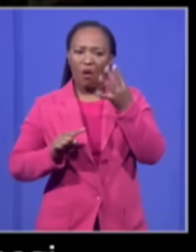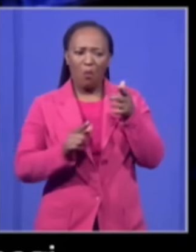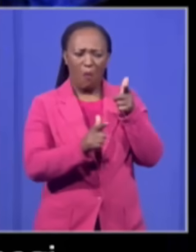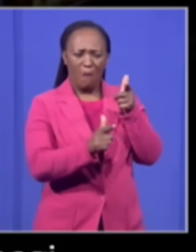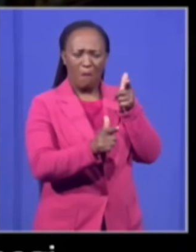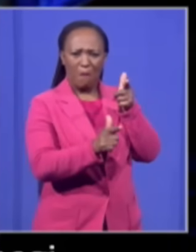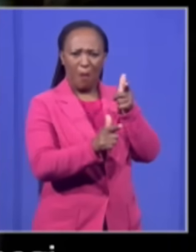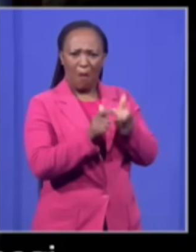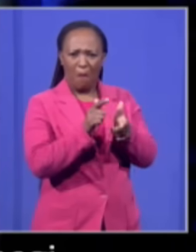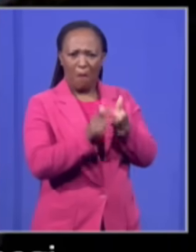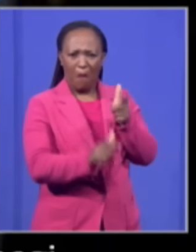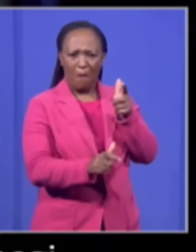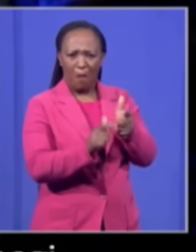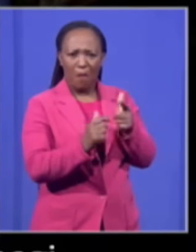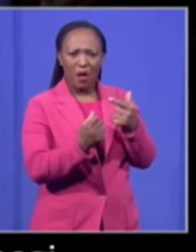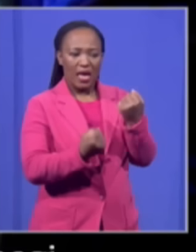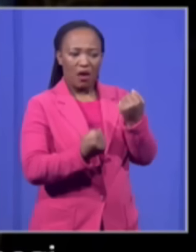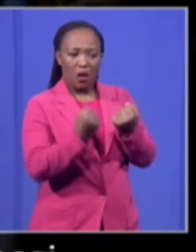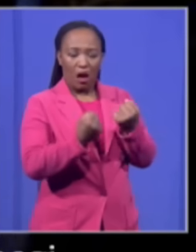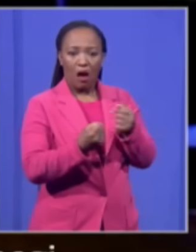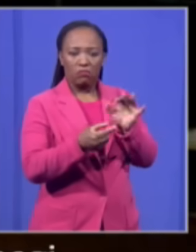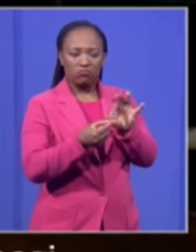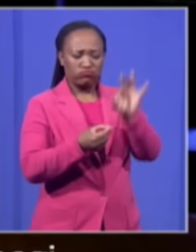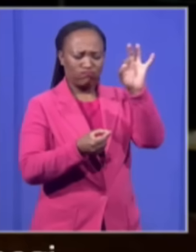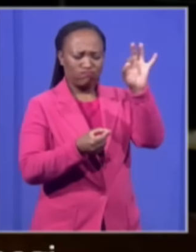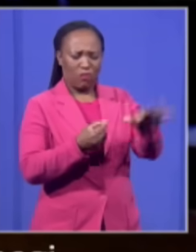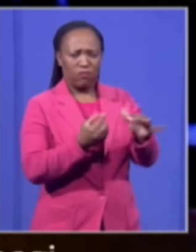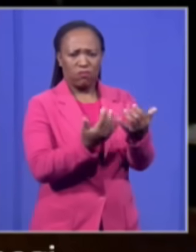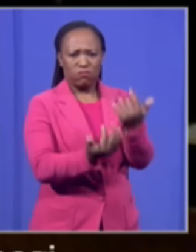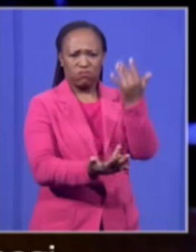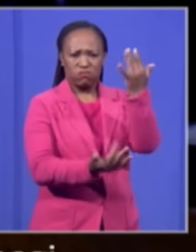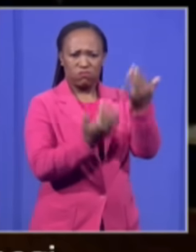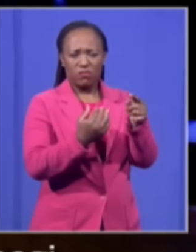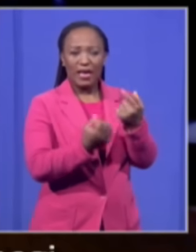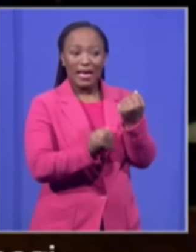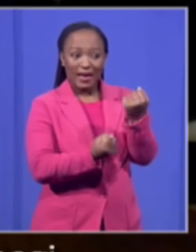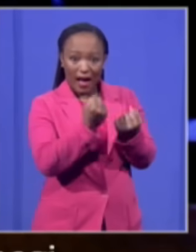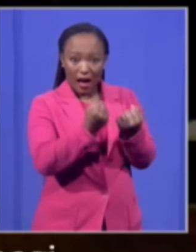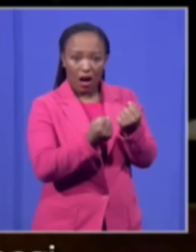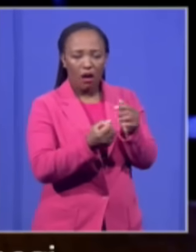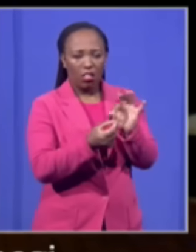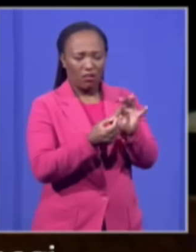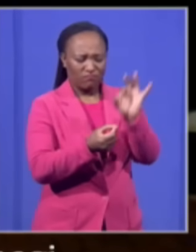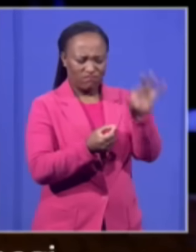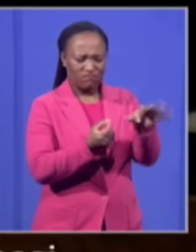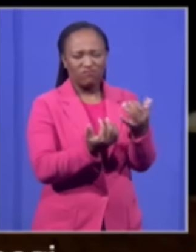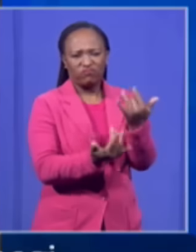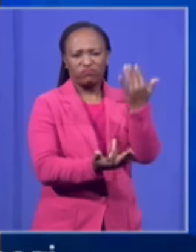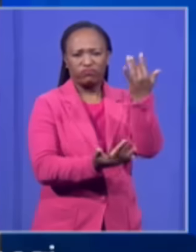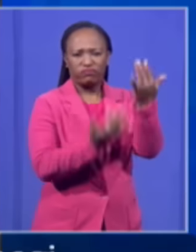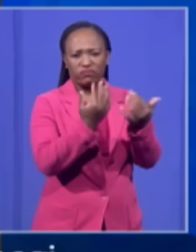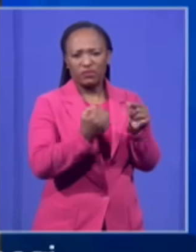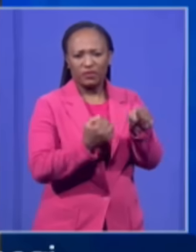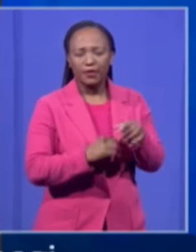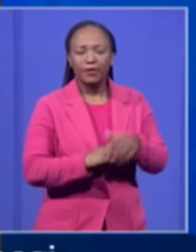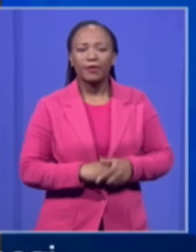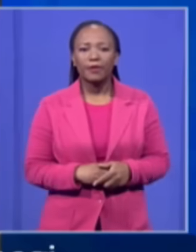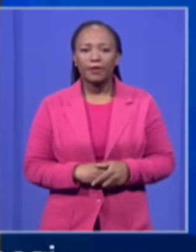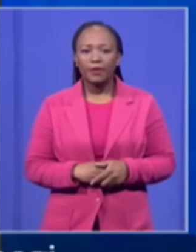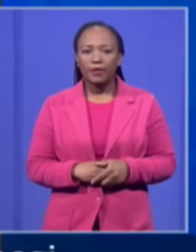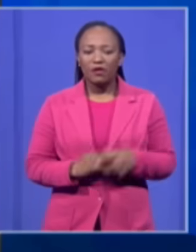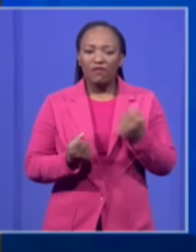mothuntsha pele ba ja sejanaga sa gagwe ka molelo. Sejanaga sengwe le sona se fisitswe. An e-hailing vehicle was seen stopping at